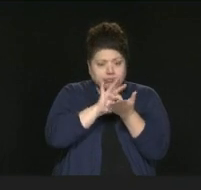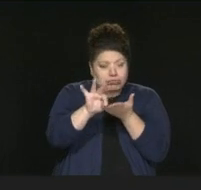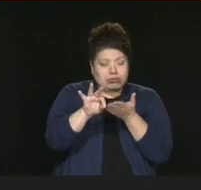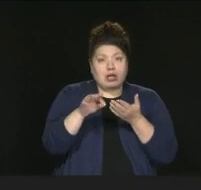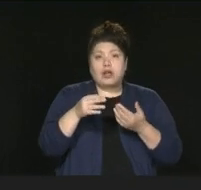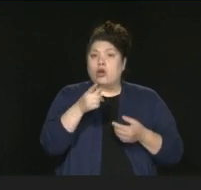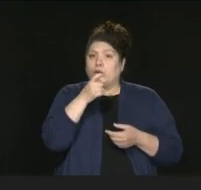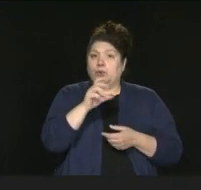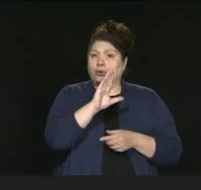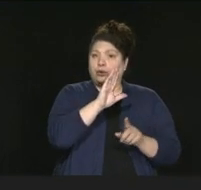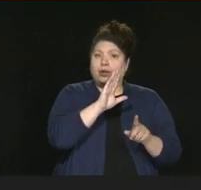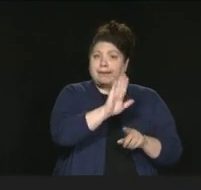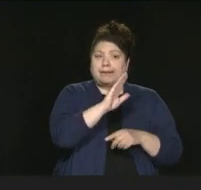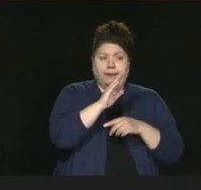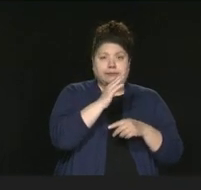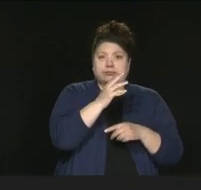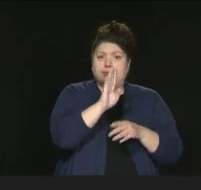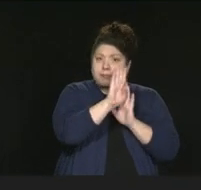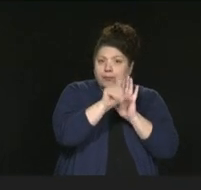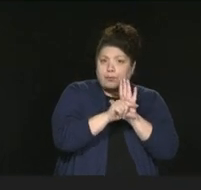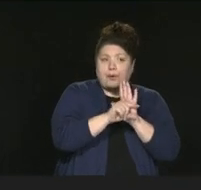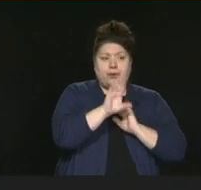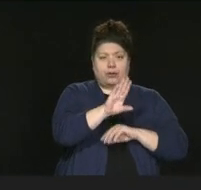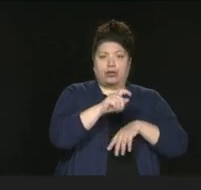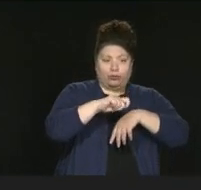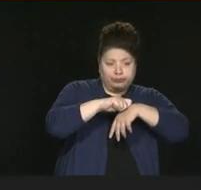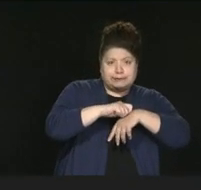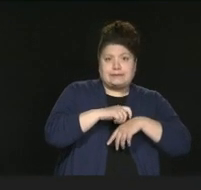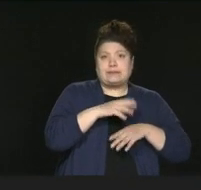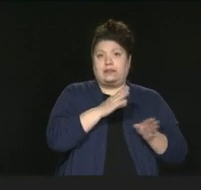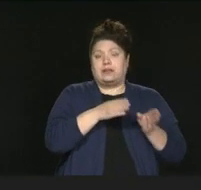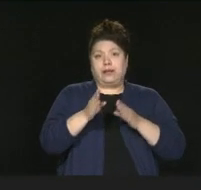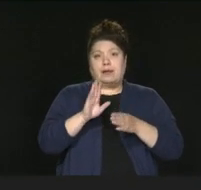socioeconomic status in sort of a centralized way.